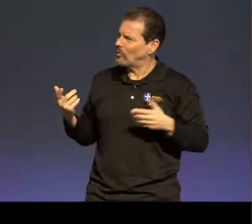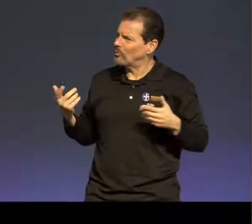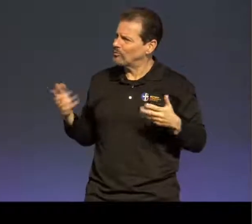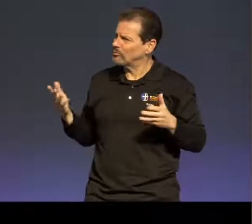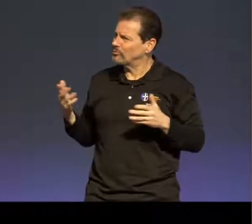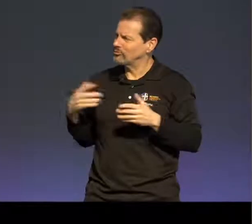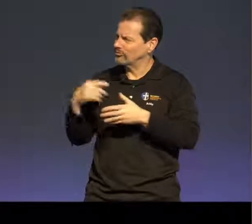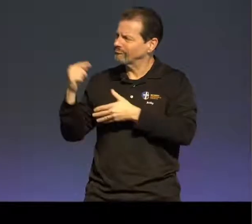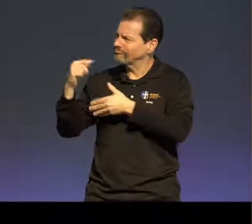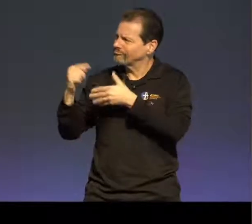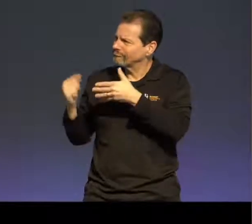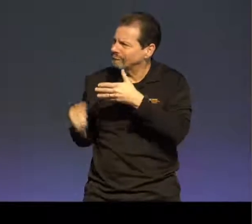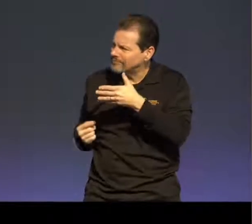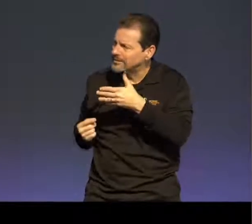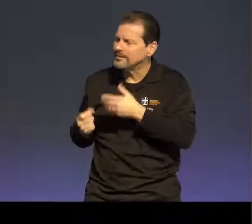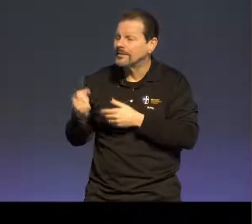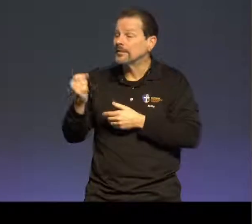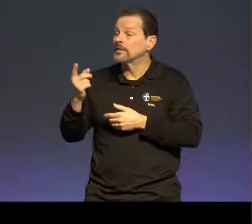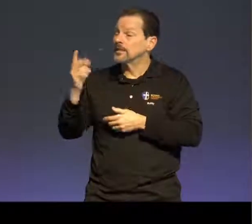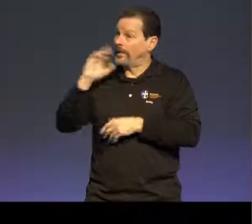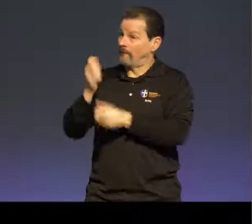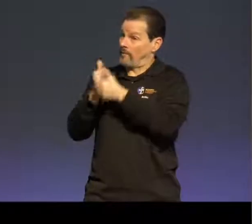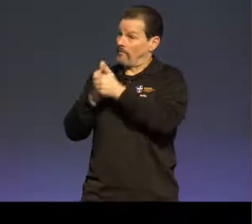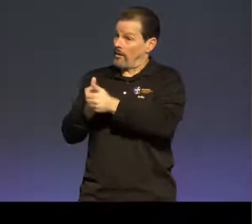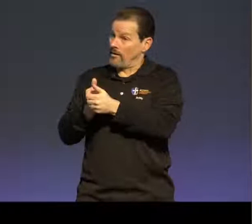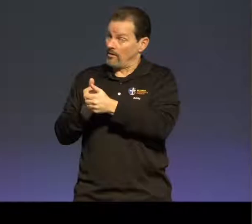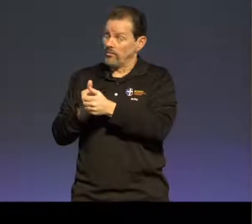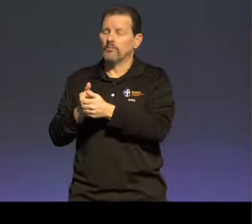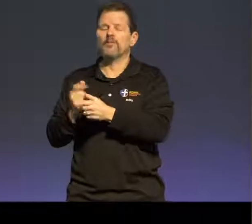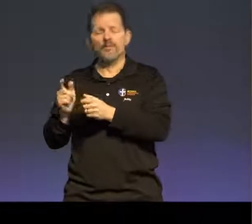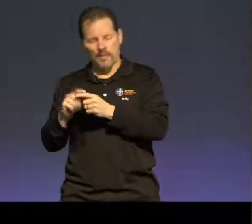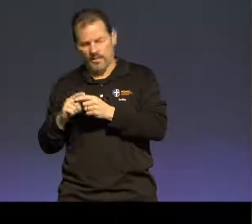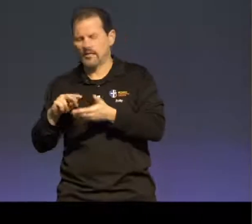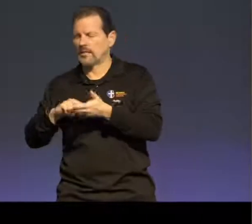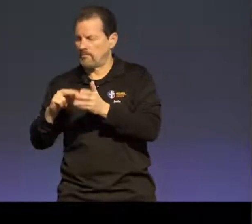Lord would have established your kingdom over Israel.